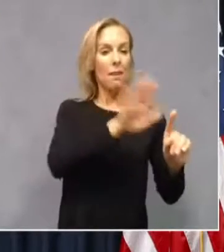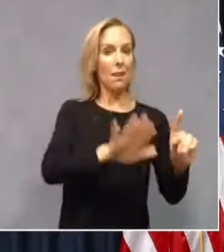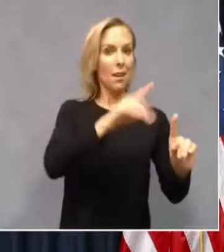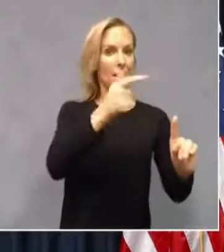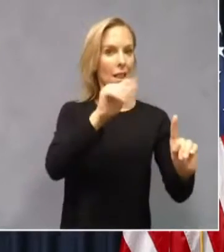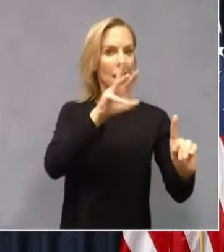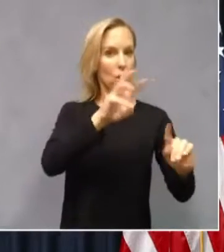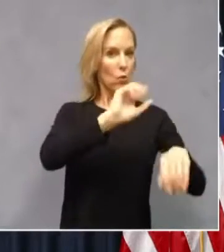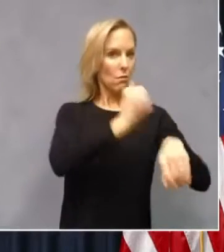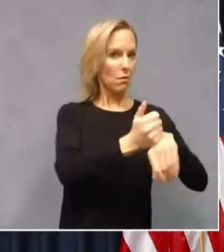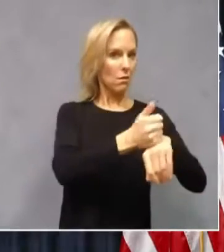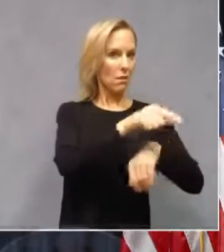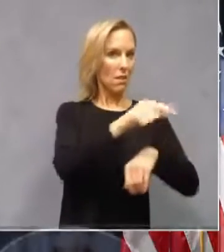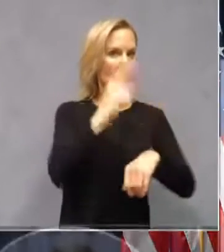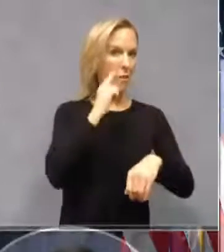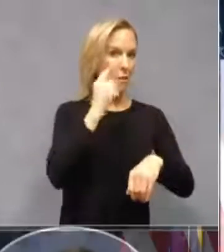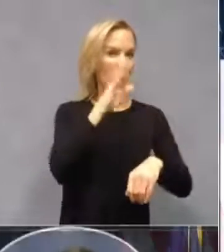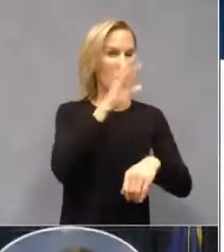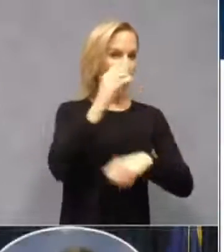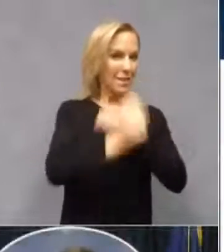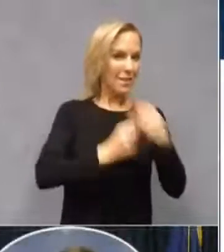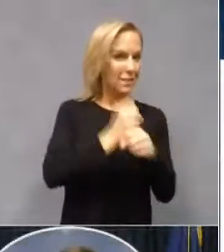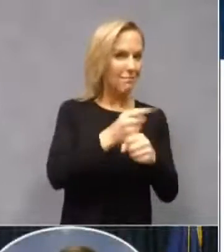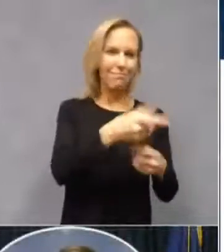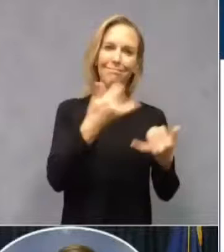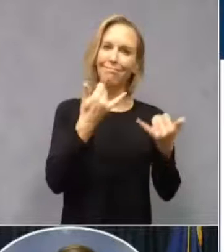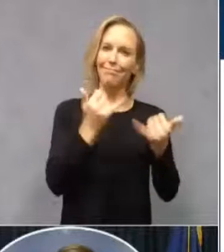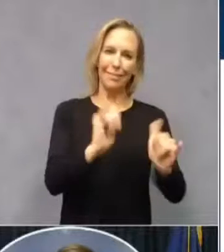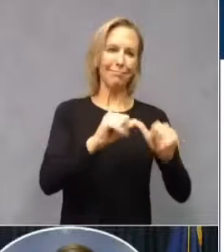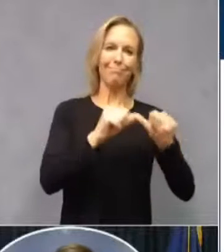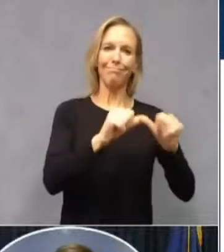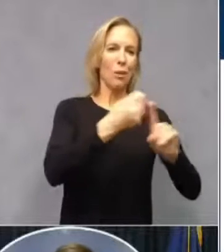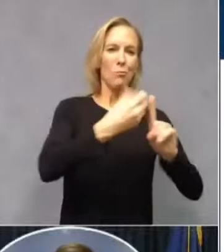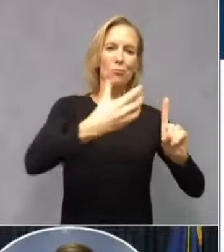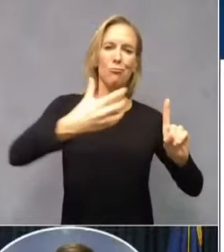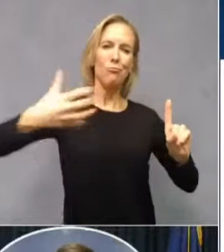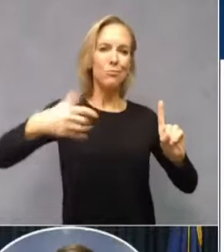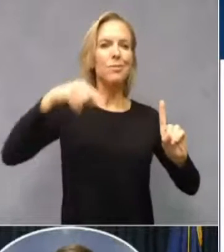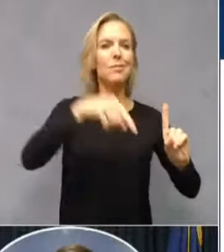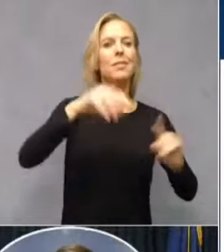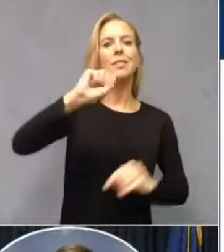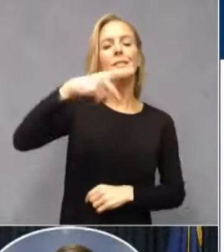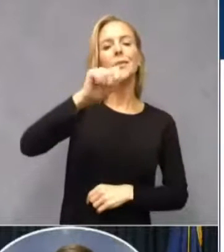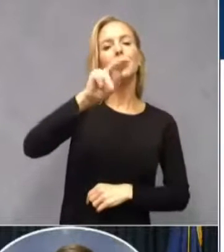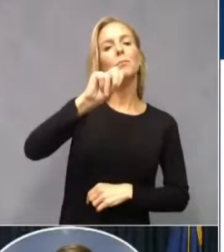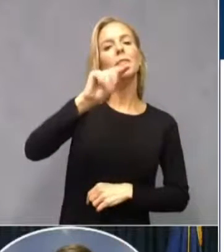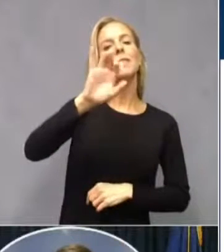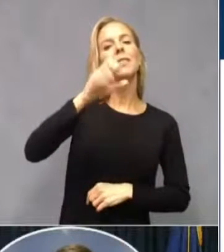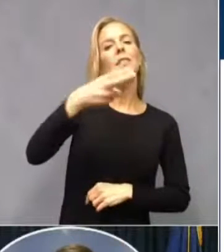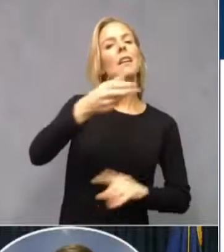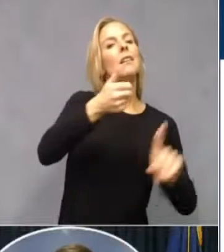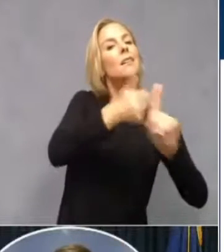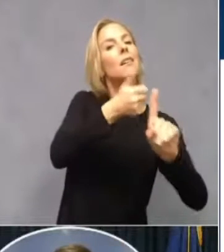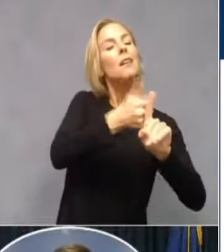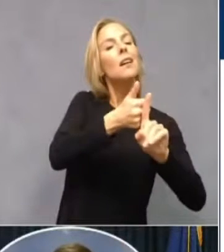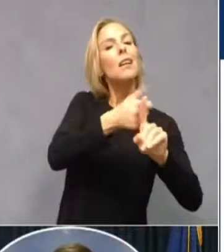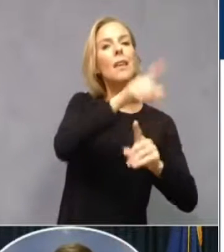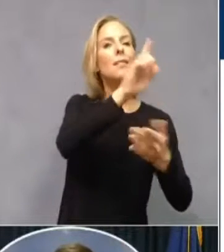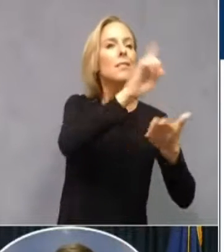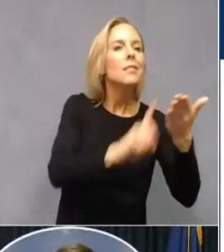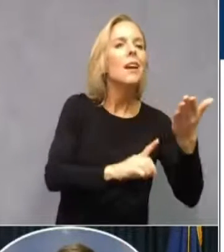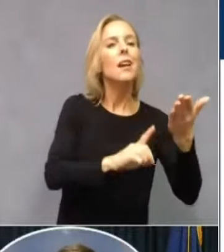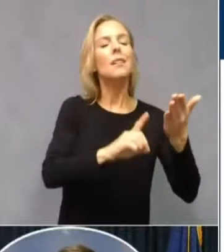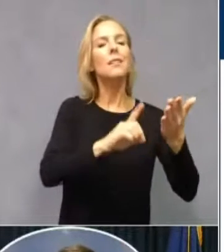decades, and it continues to grow. Spantech LLC is a designer and manufacturer of plastic chain